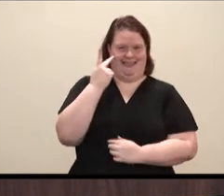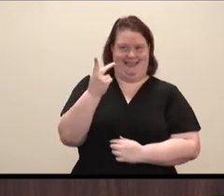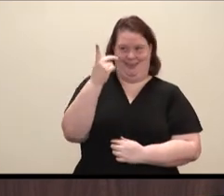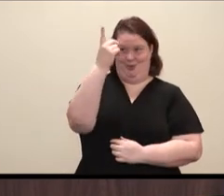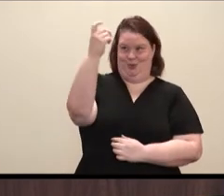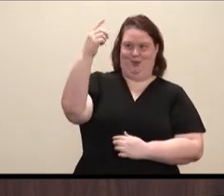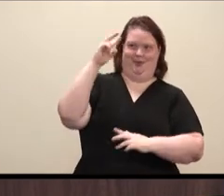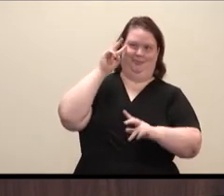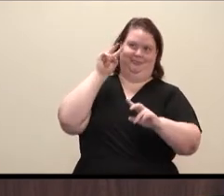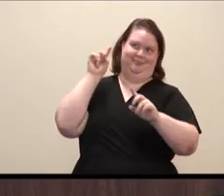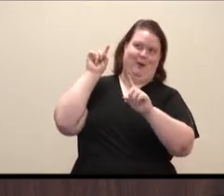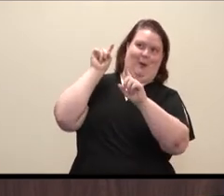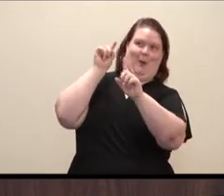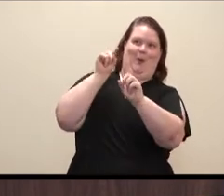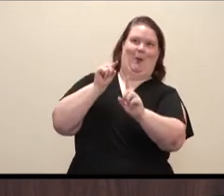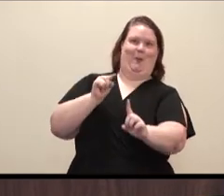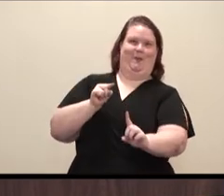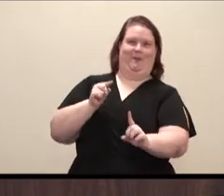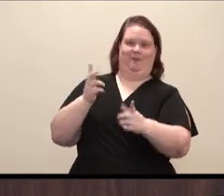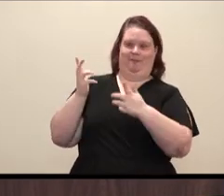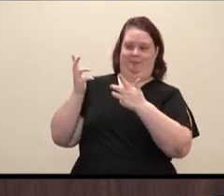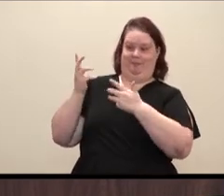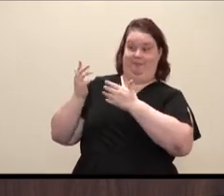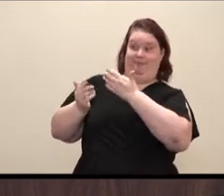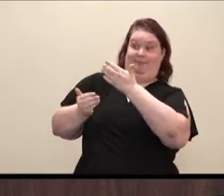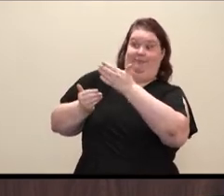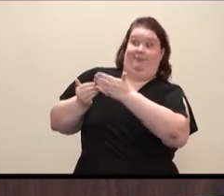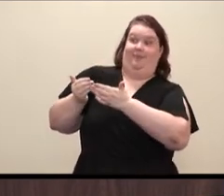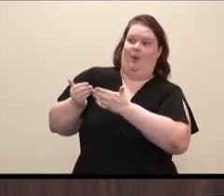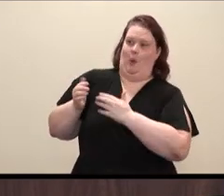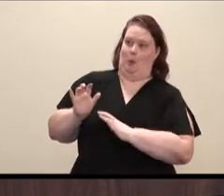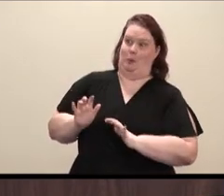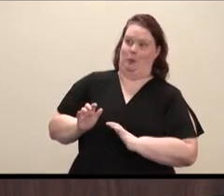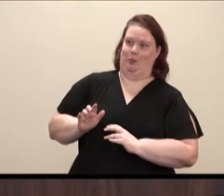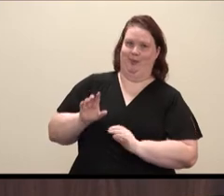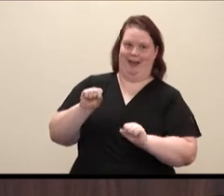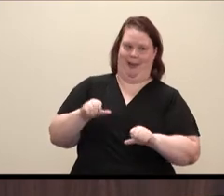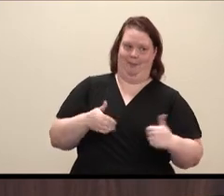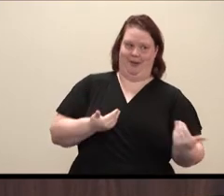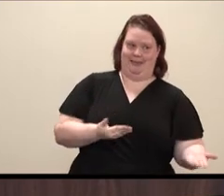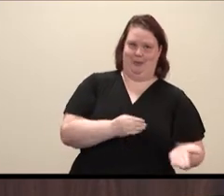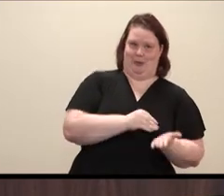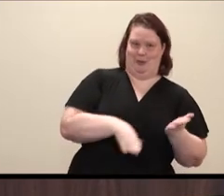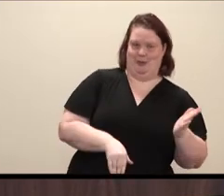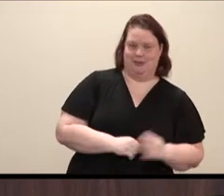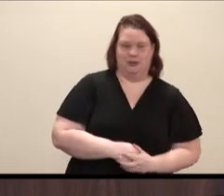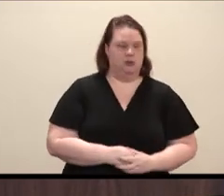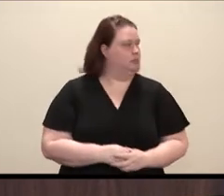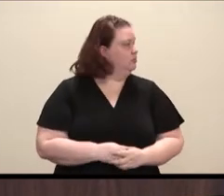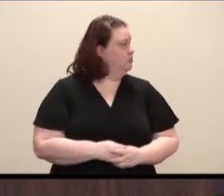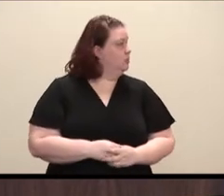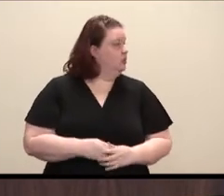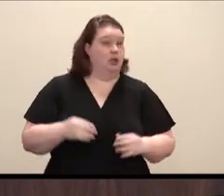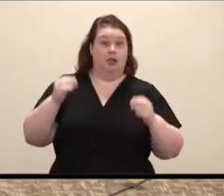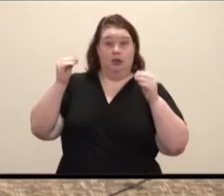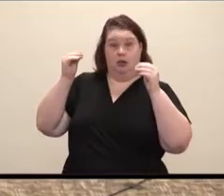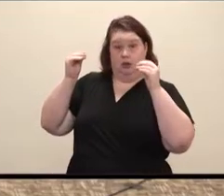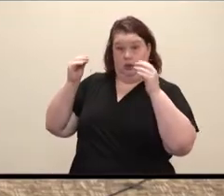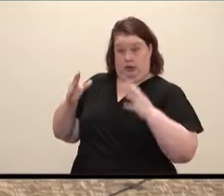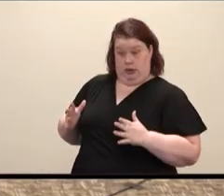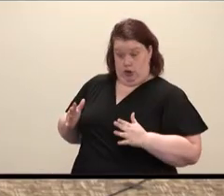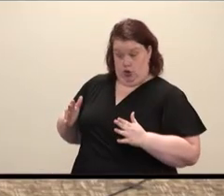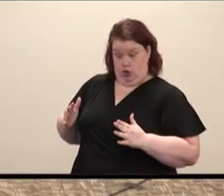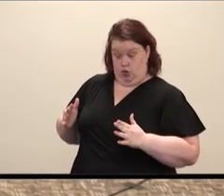from that session moving into something that we'll be able to give to our students. Are the teachers going to need